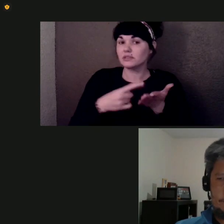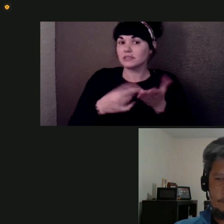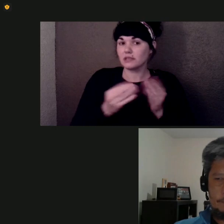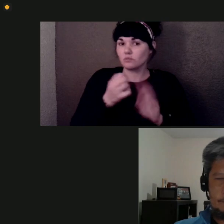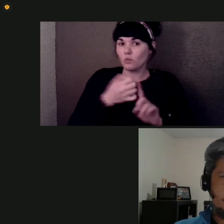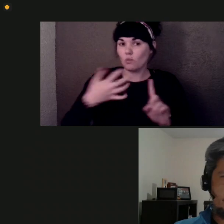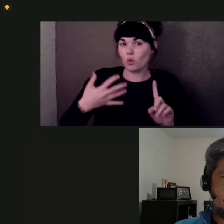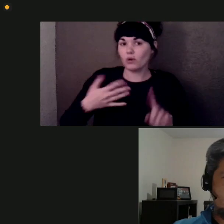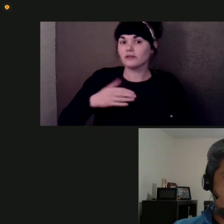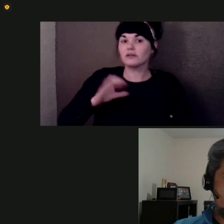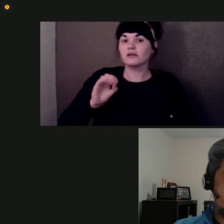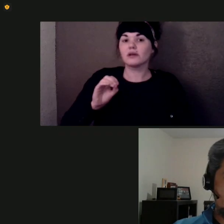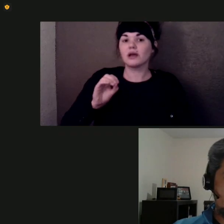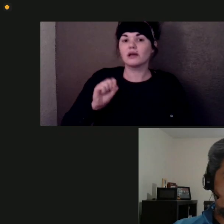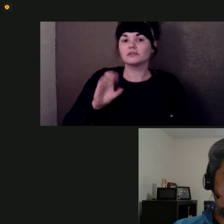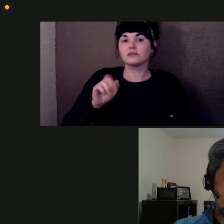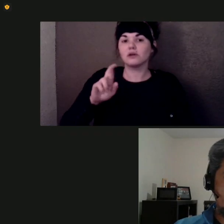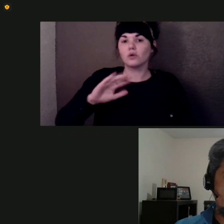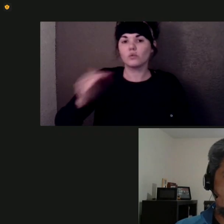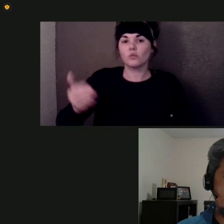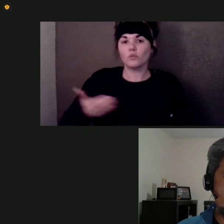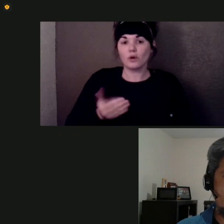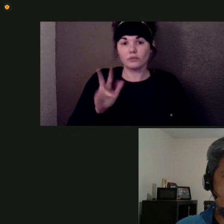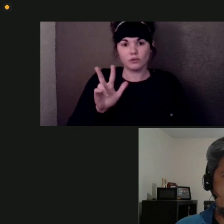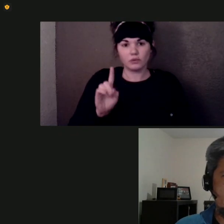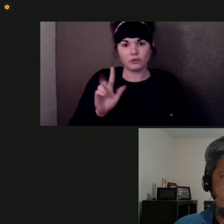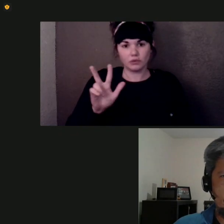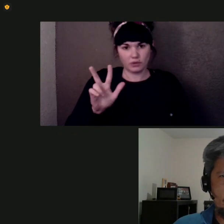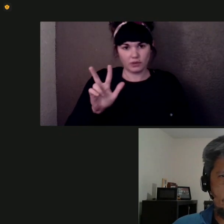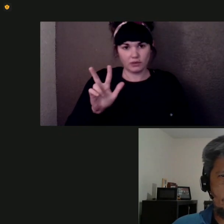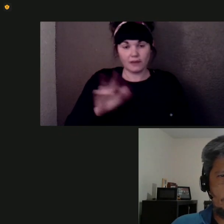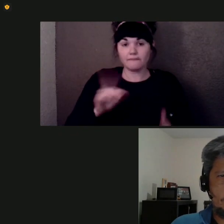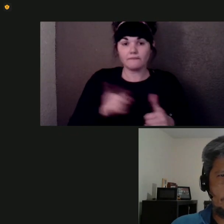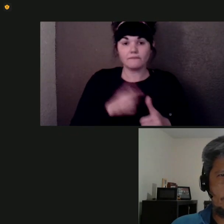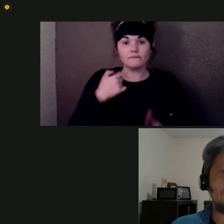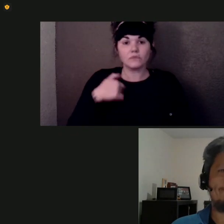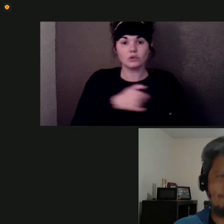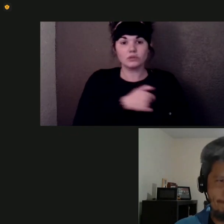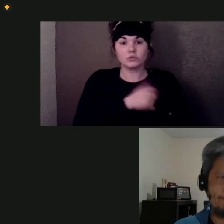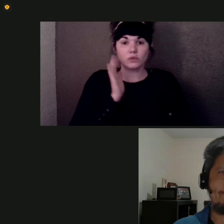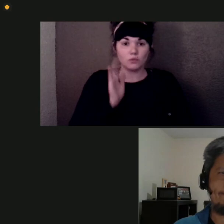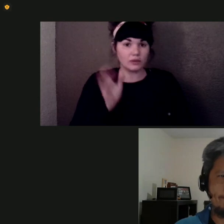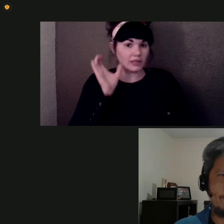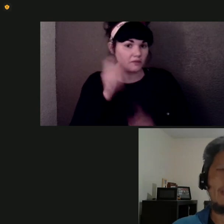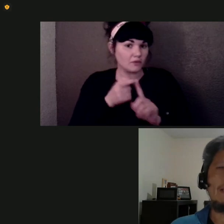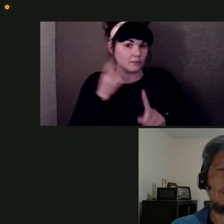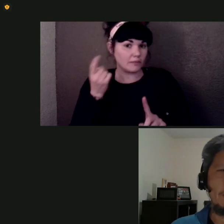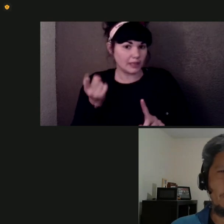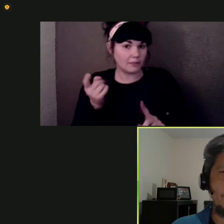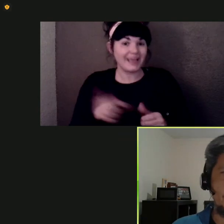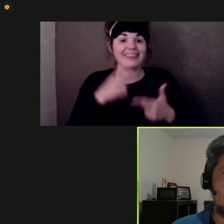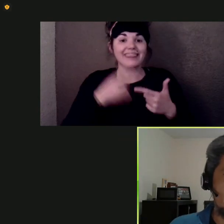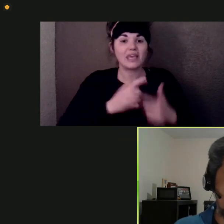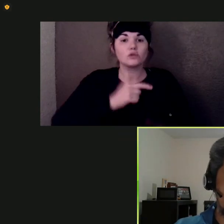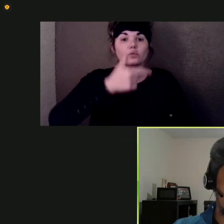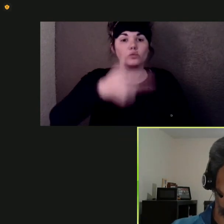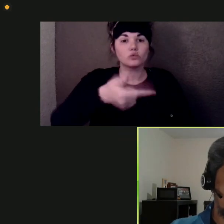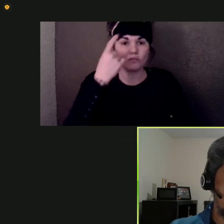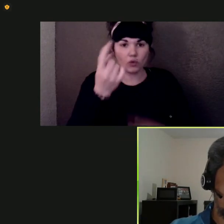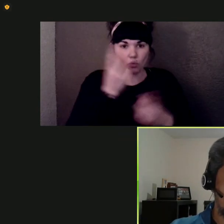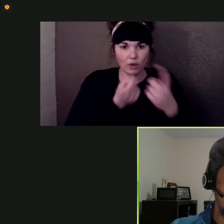board. Audience, we're going to hear from Oscar for a little bit, and then we're going to open it up to questions. Welcome, Oscar. Thank you very much.